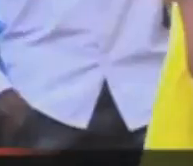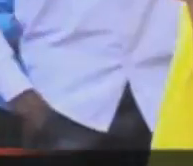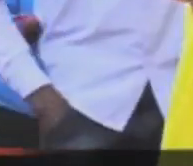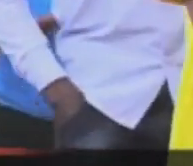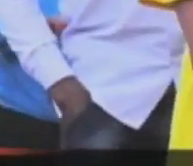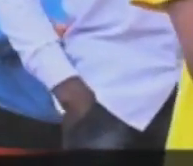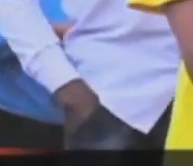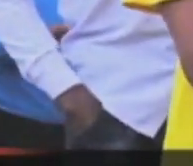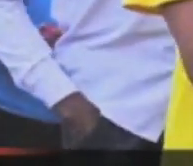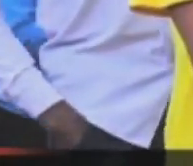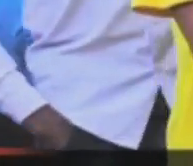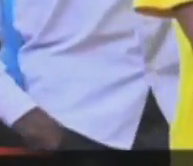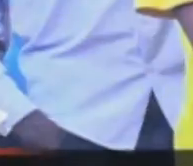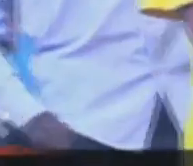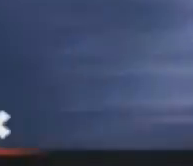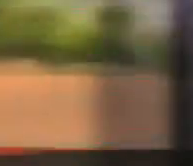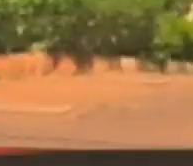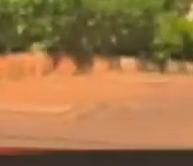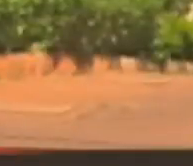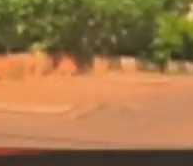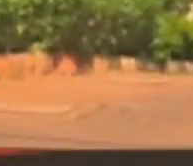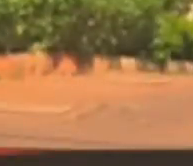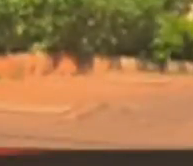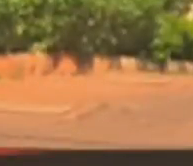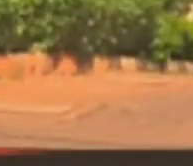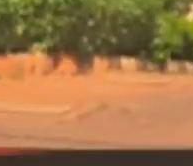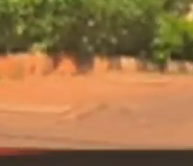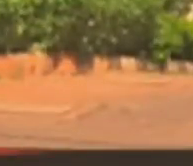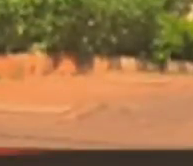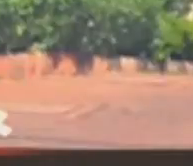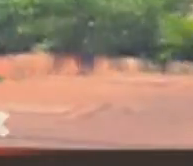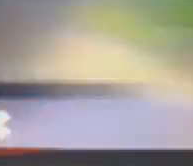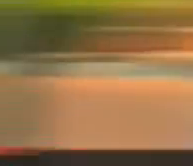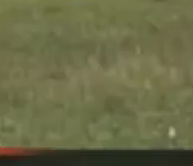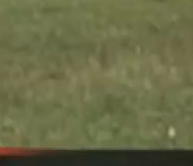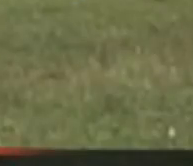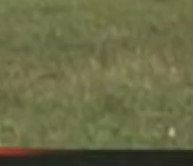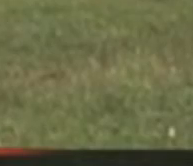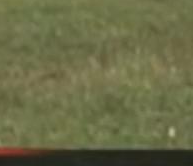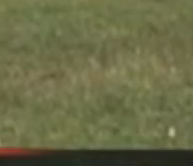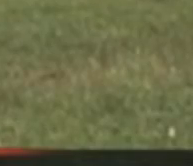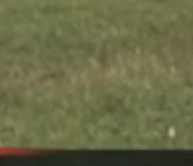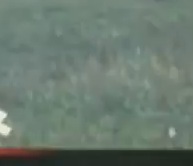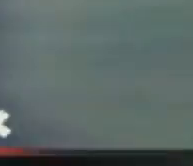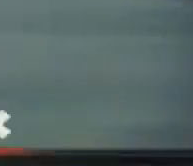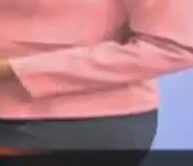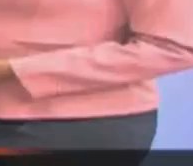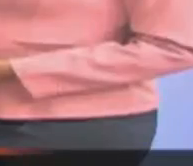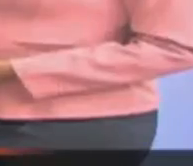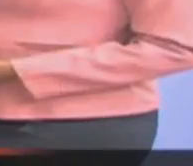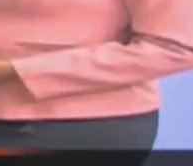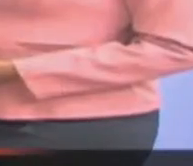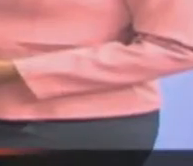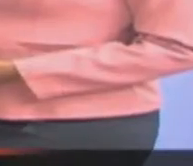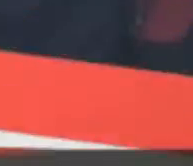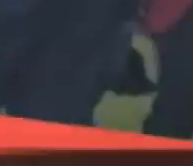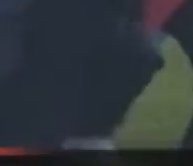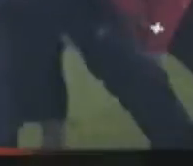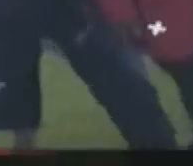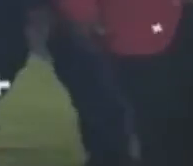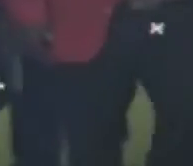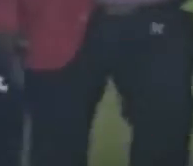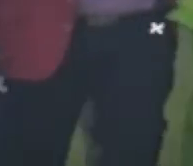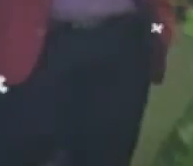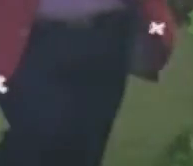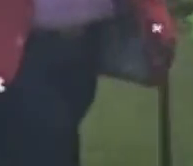serikali imesema tuvae. 80% of our families live from hand to mouth. Ni kama maisha itasimama sasa. How do we learn and